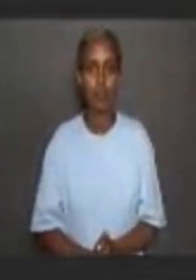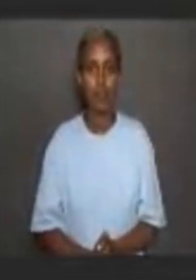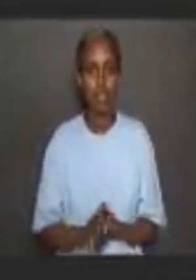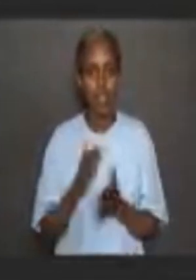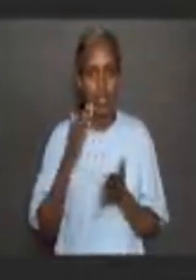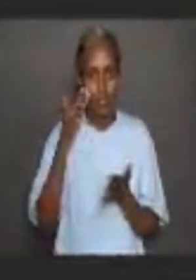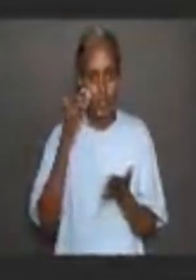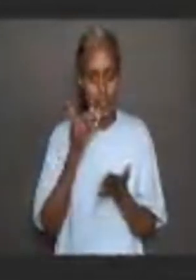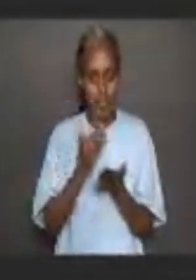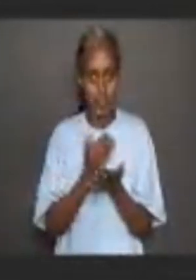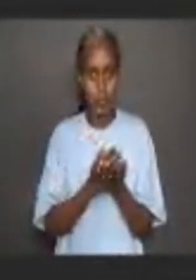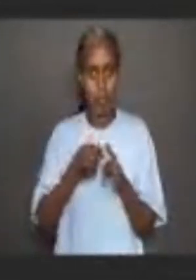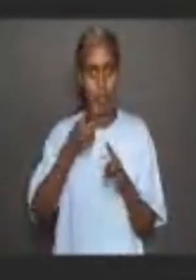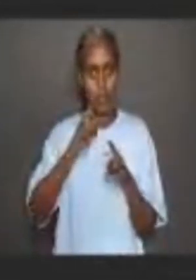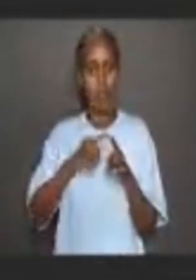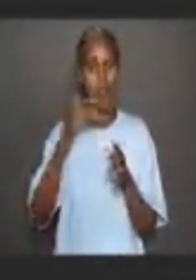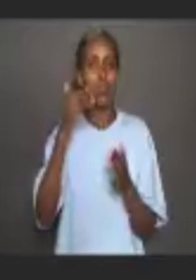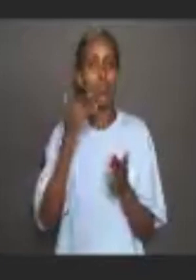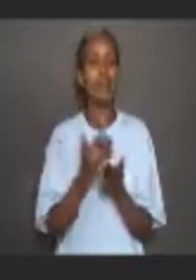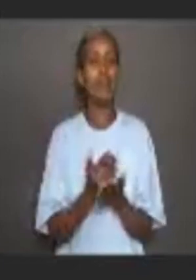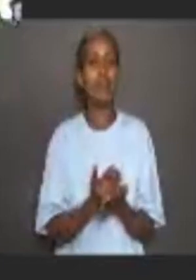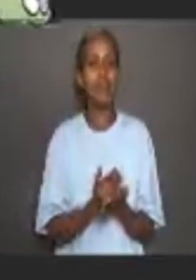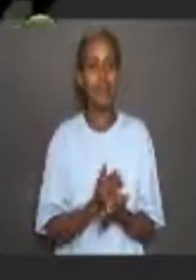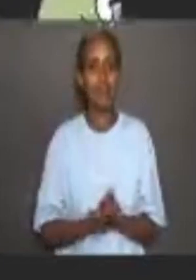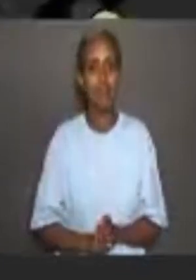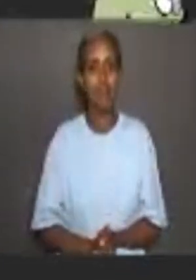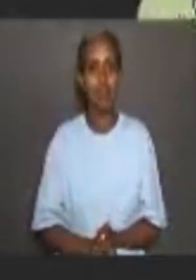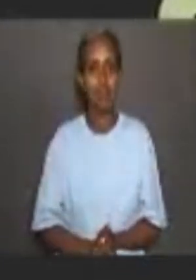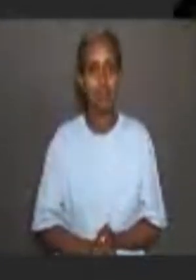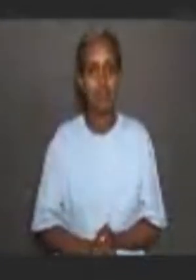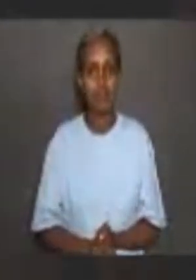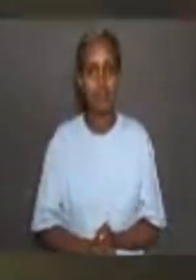Let's get back to our lesson.